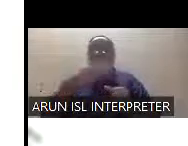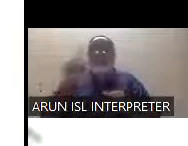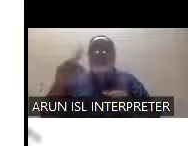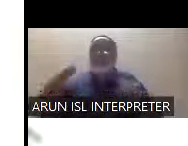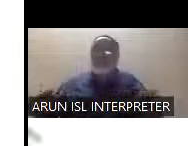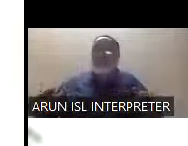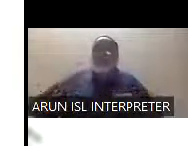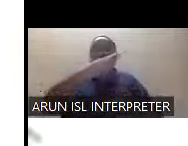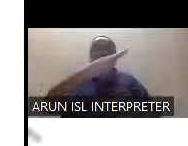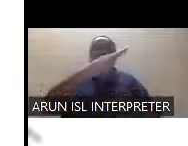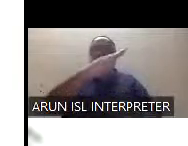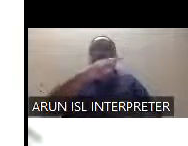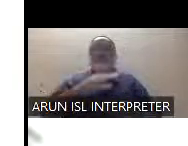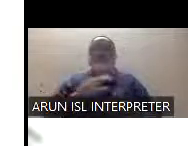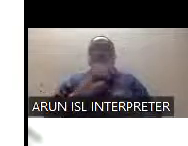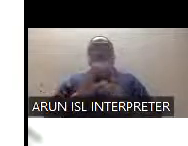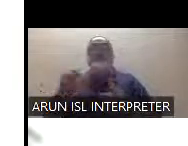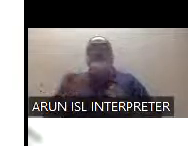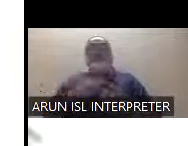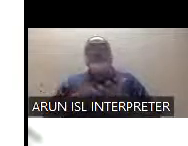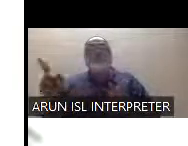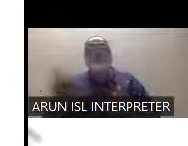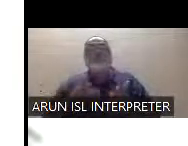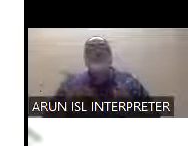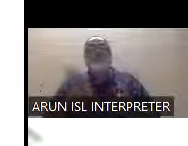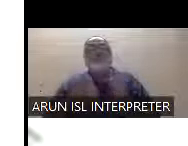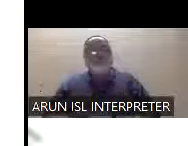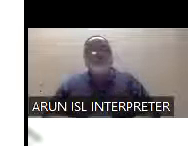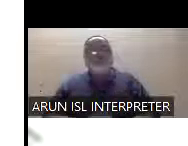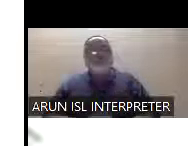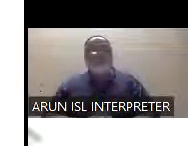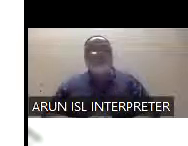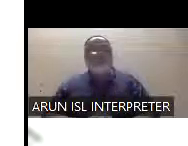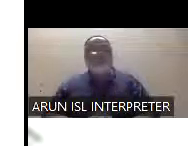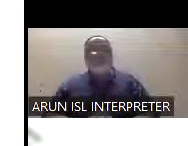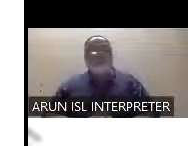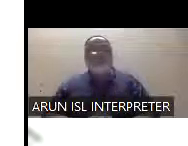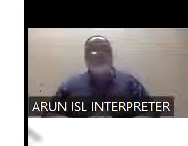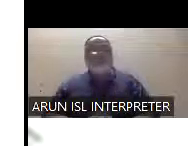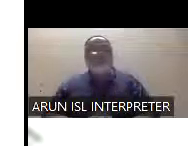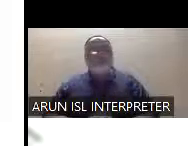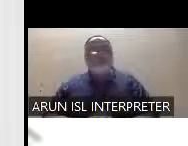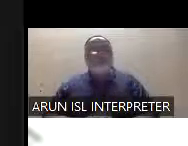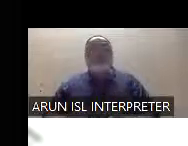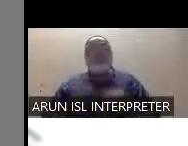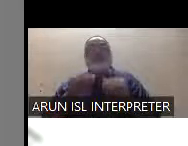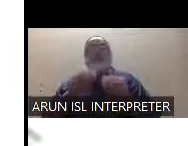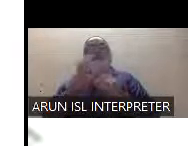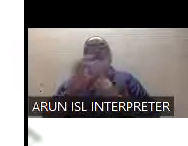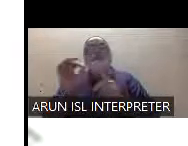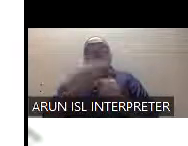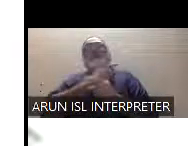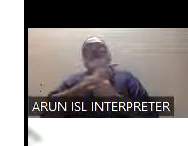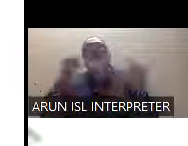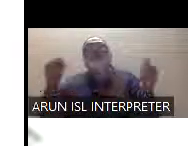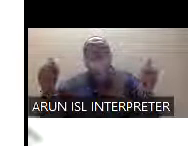just be lifted out. So this is just an example of a ramp here, but we can do it with other building features as well. So